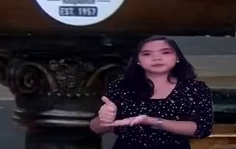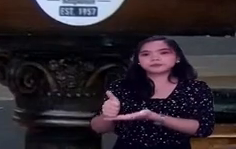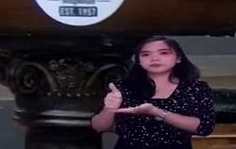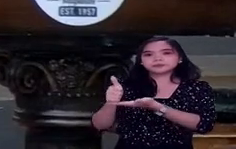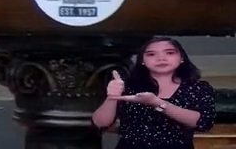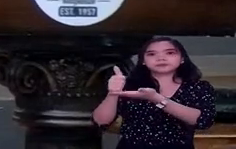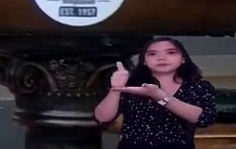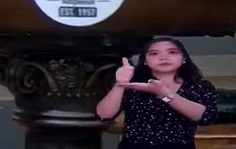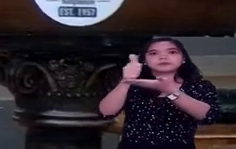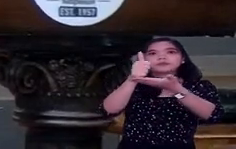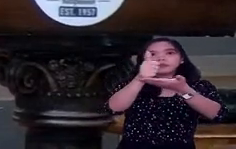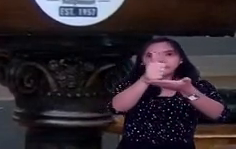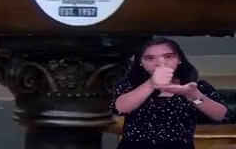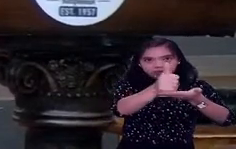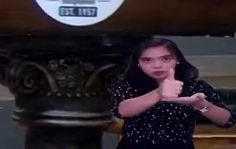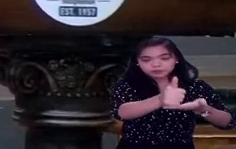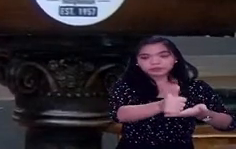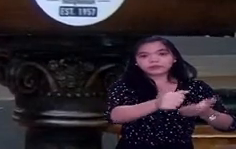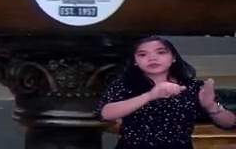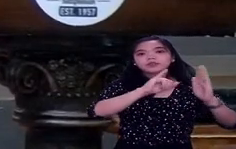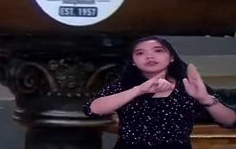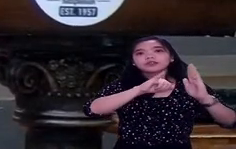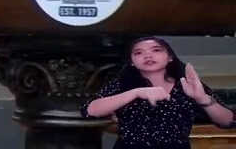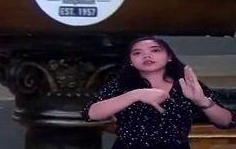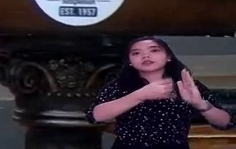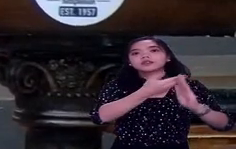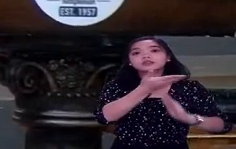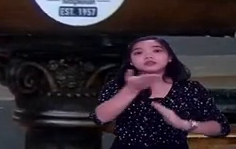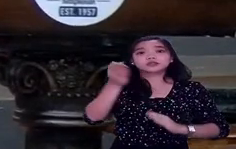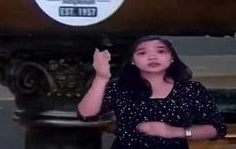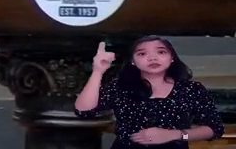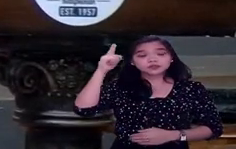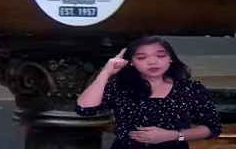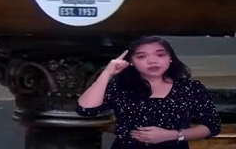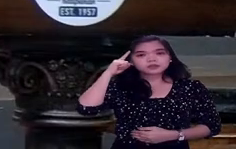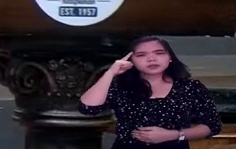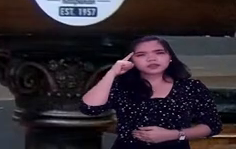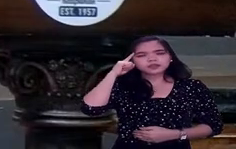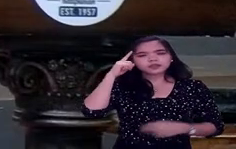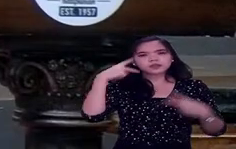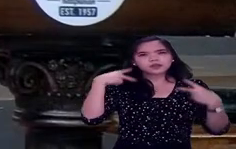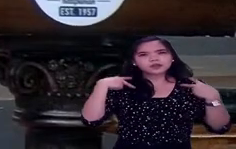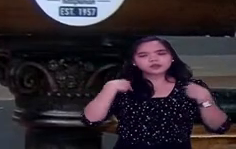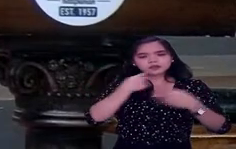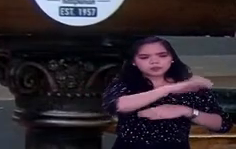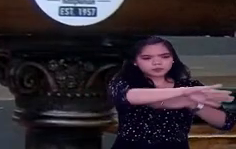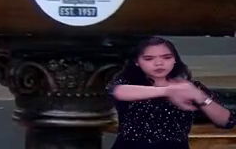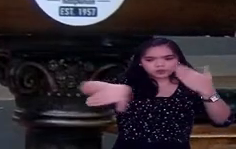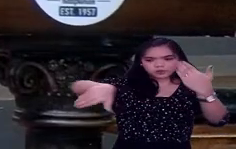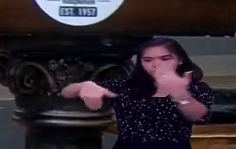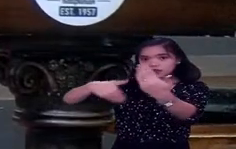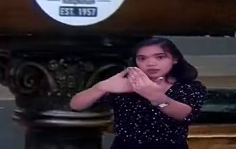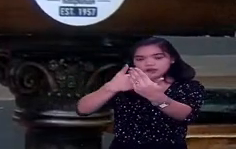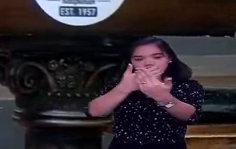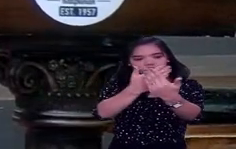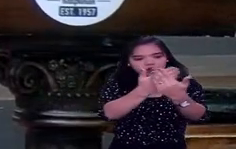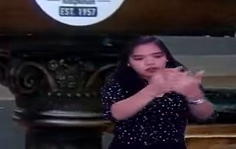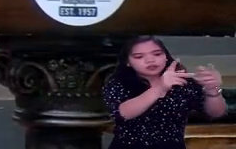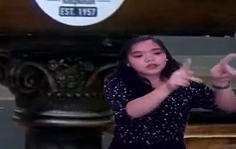cannot overcome, and just when you thought